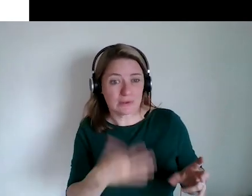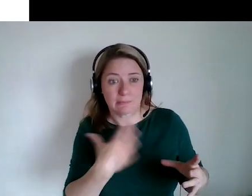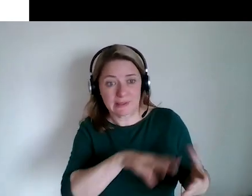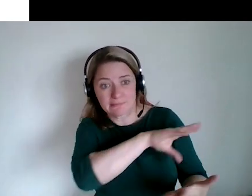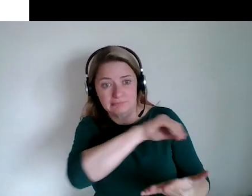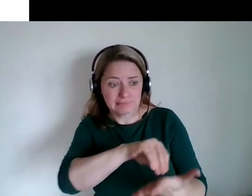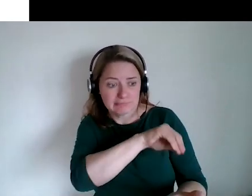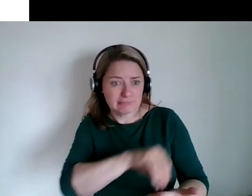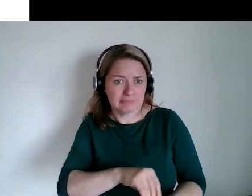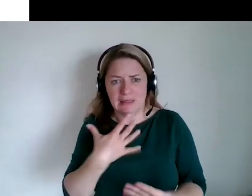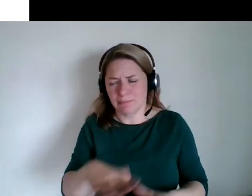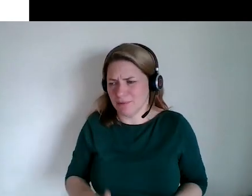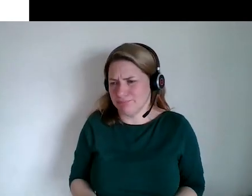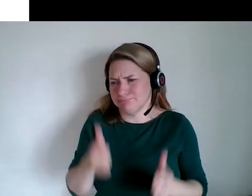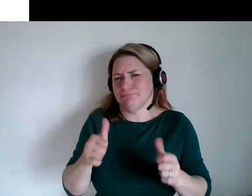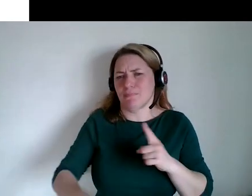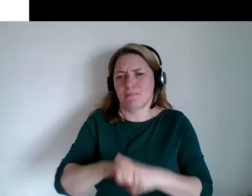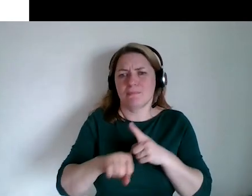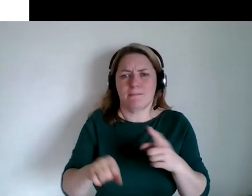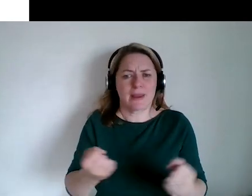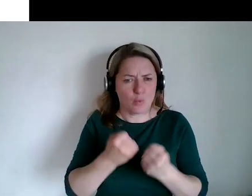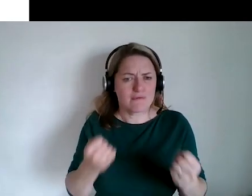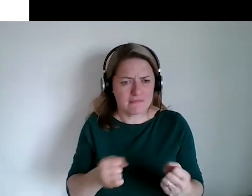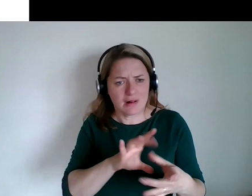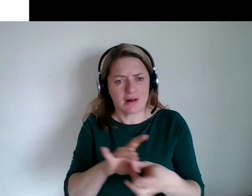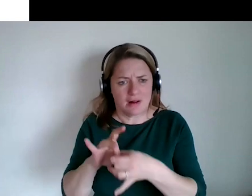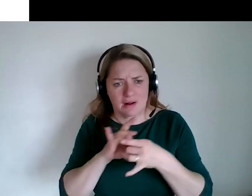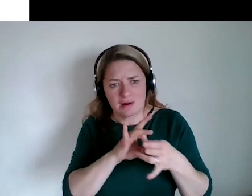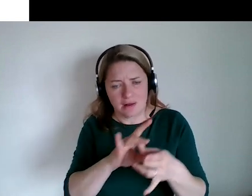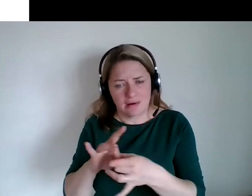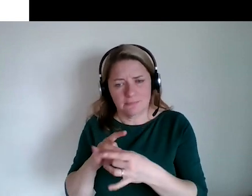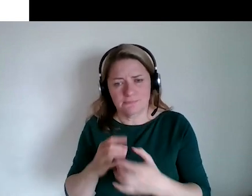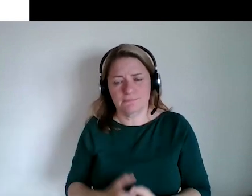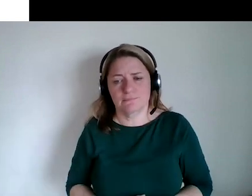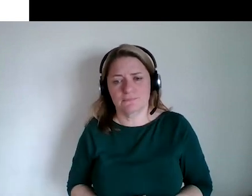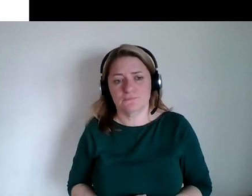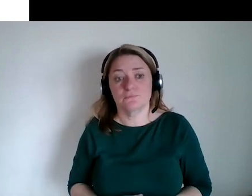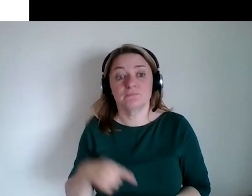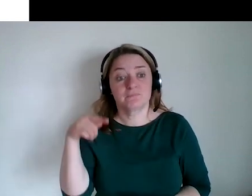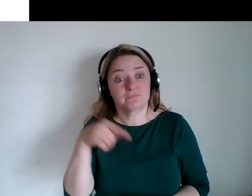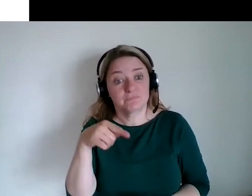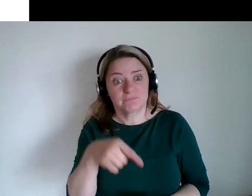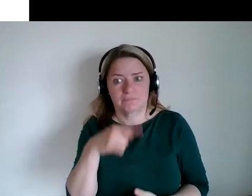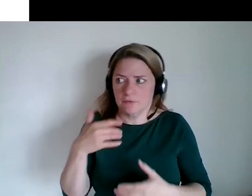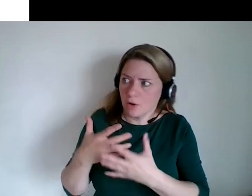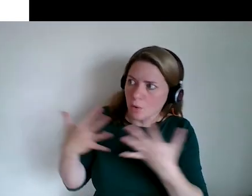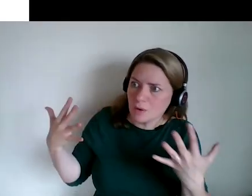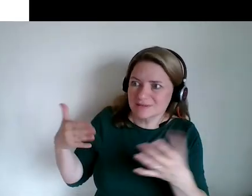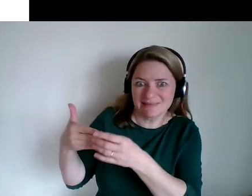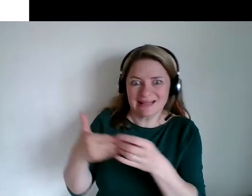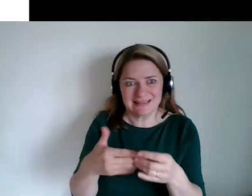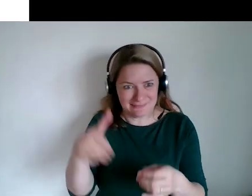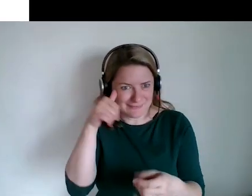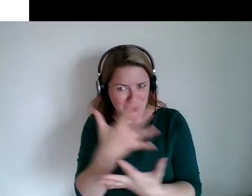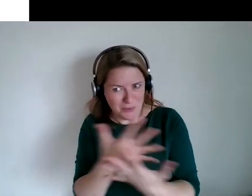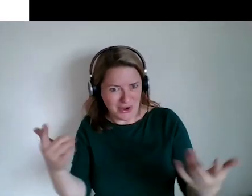really constructive collaborations. The incubator is supported by a number of leaders in clinical education, many of whom